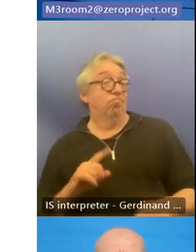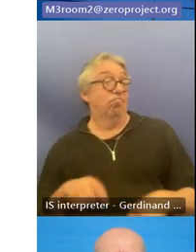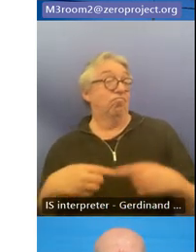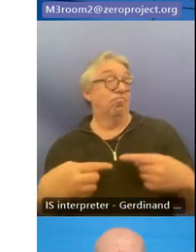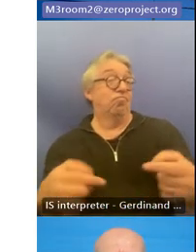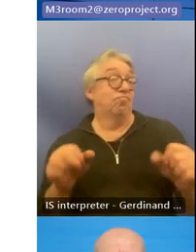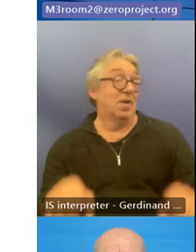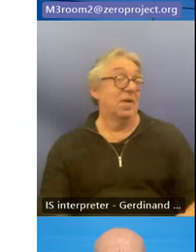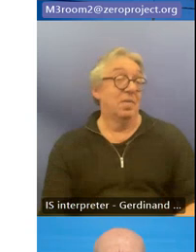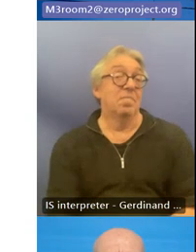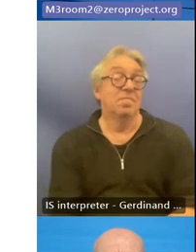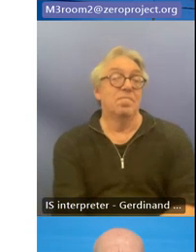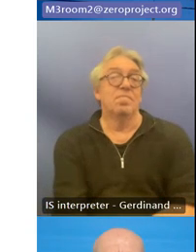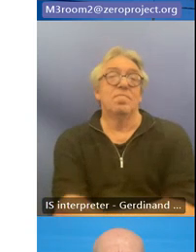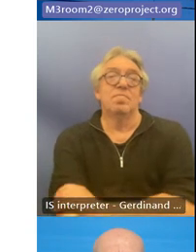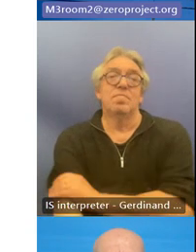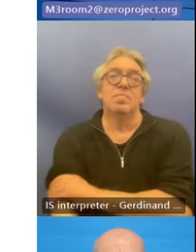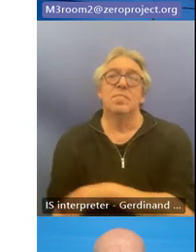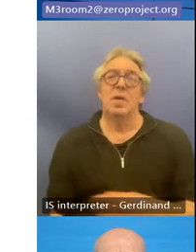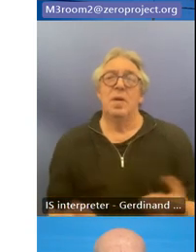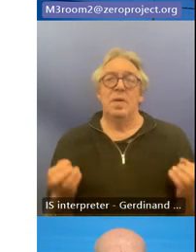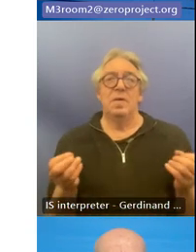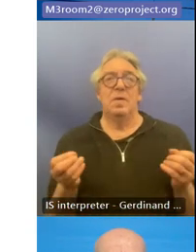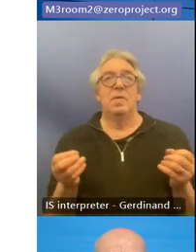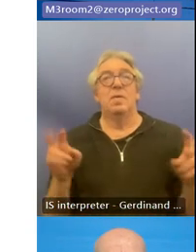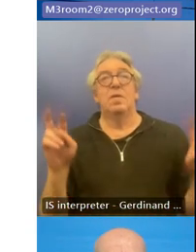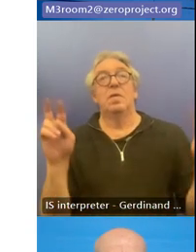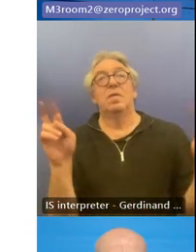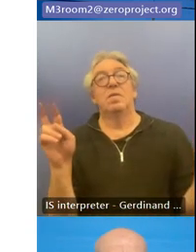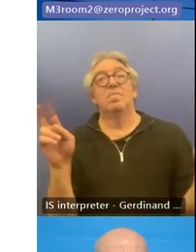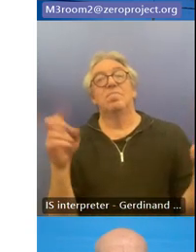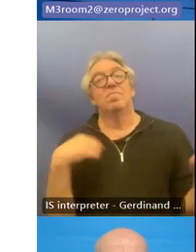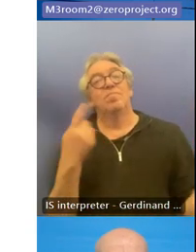about a social model that speaks mainly about